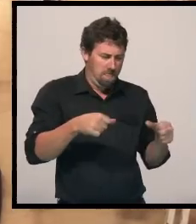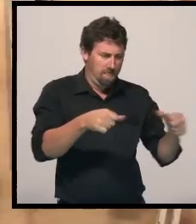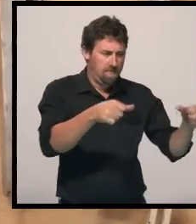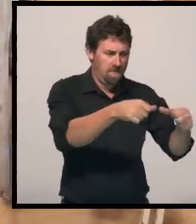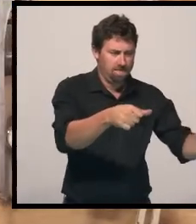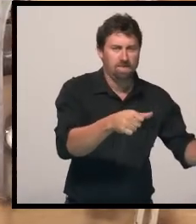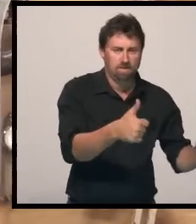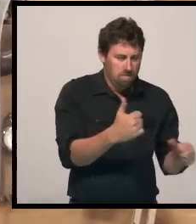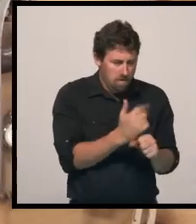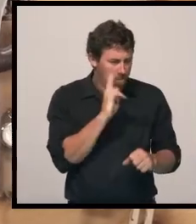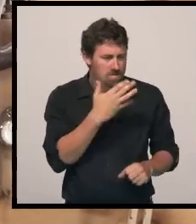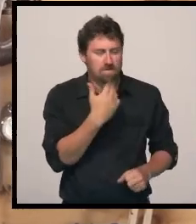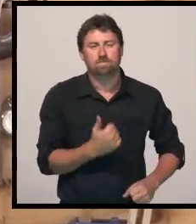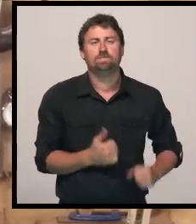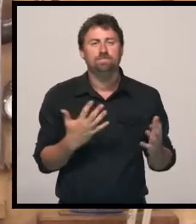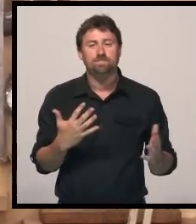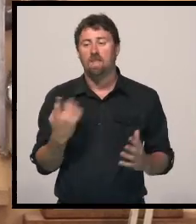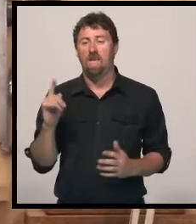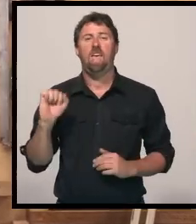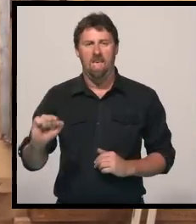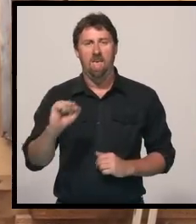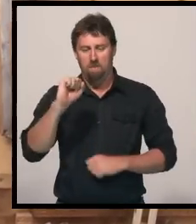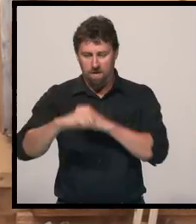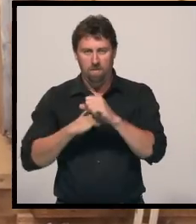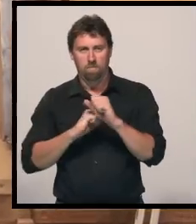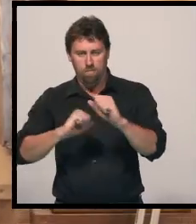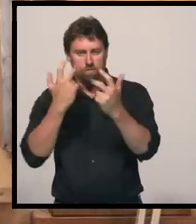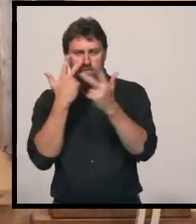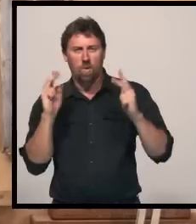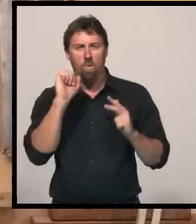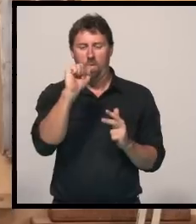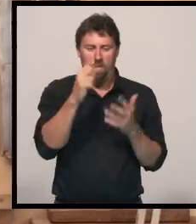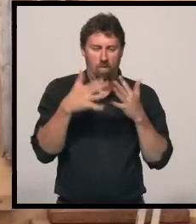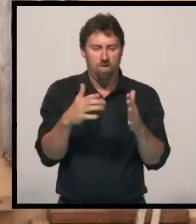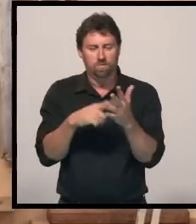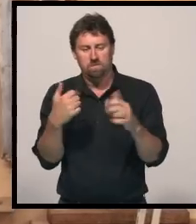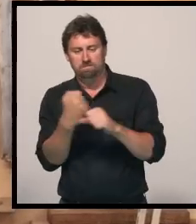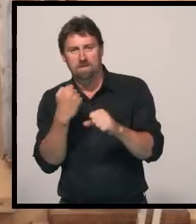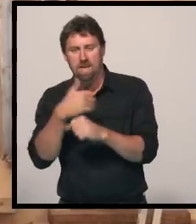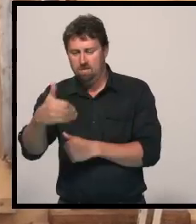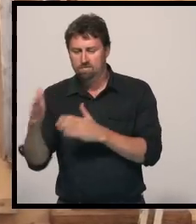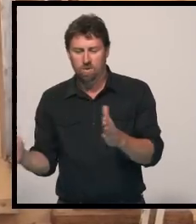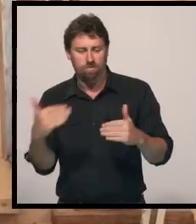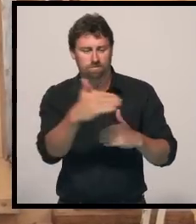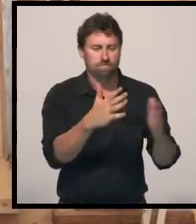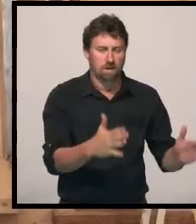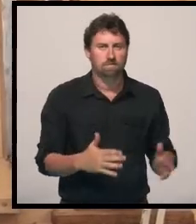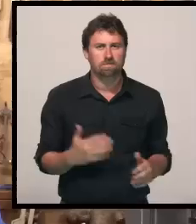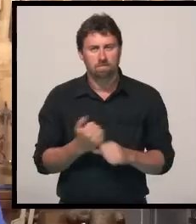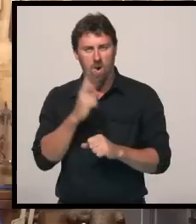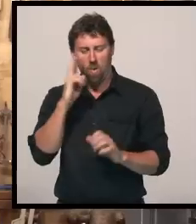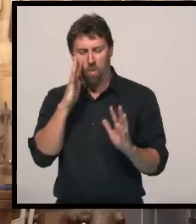box making process, where you start to put your own identities on it and start to make them look as if they're worthy of the time you've